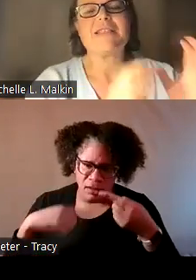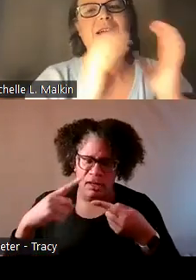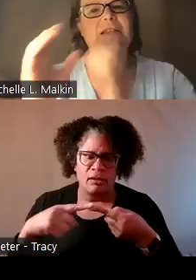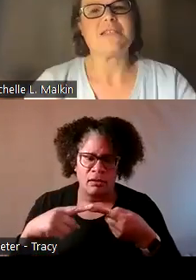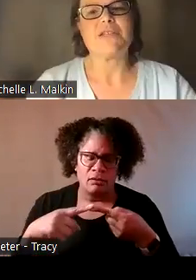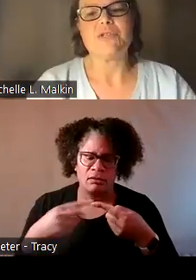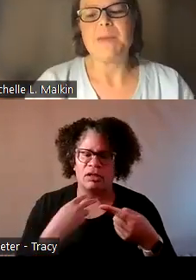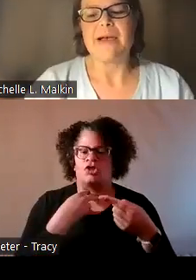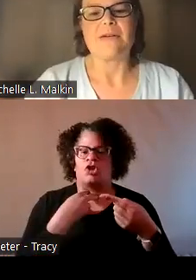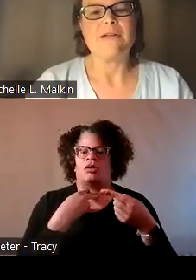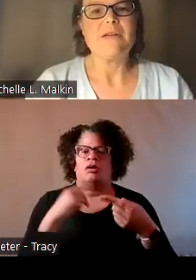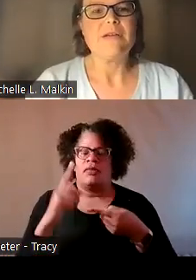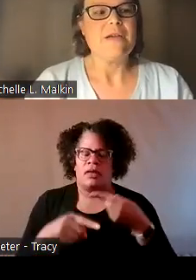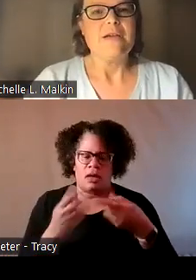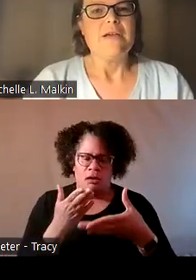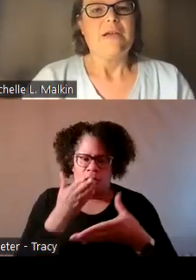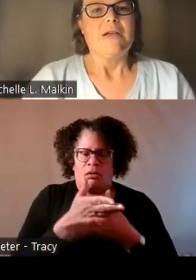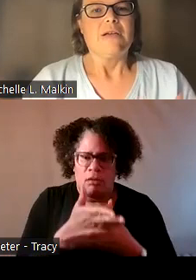get stuck in this huge pattern.